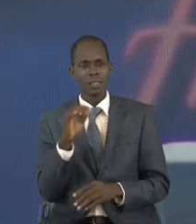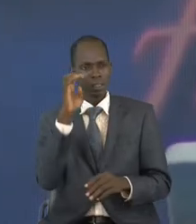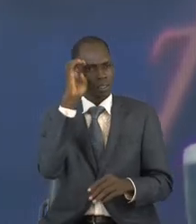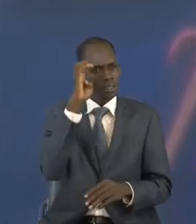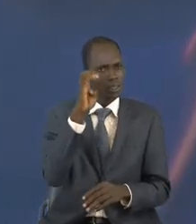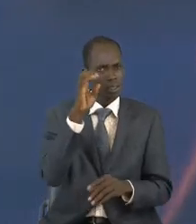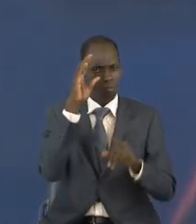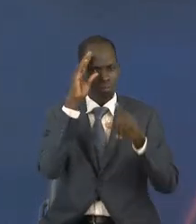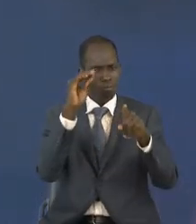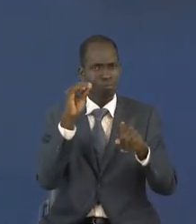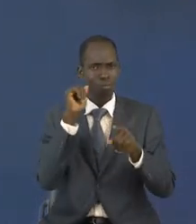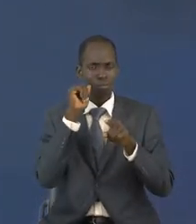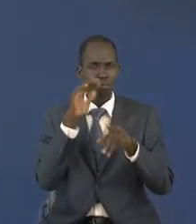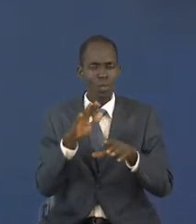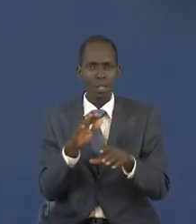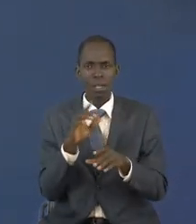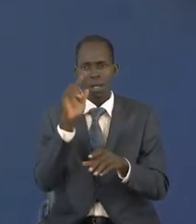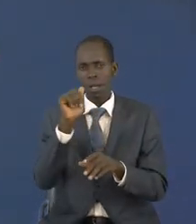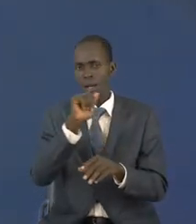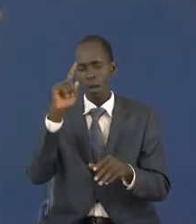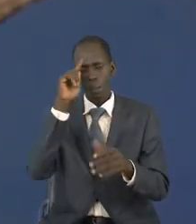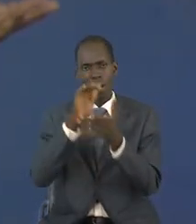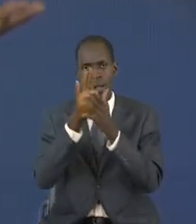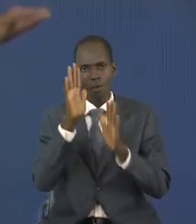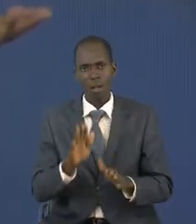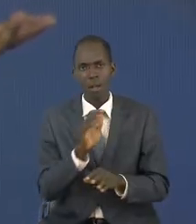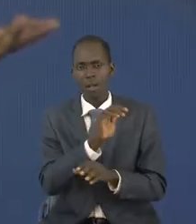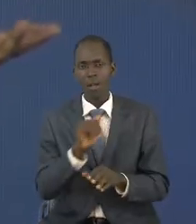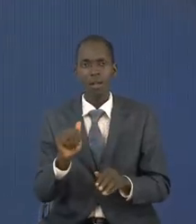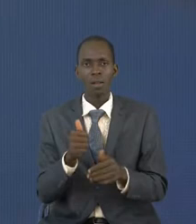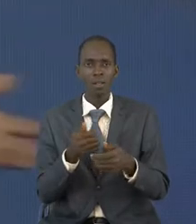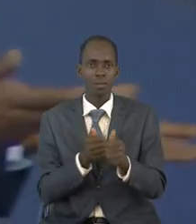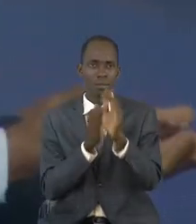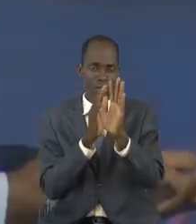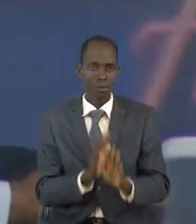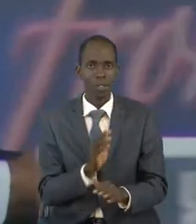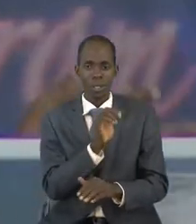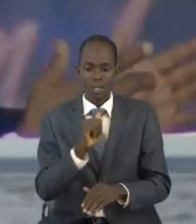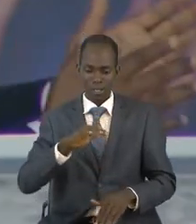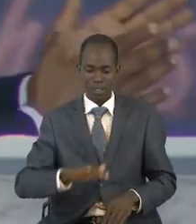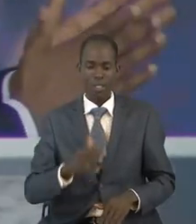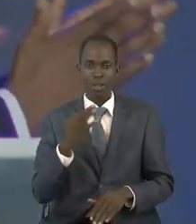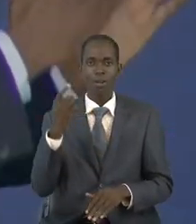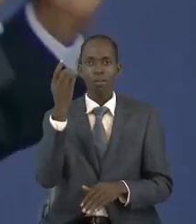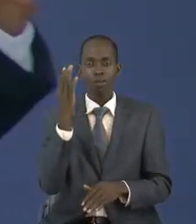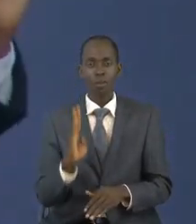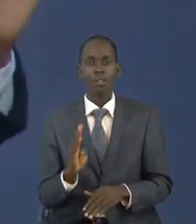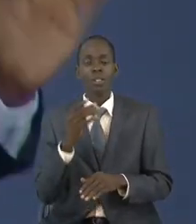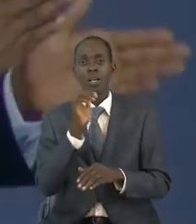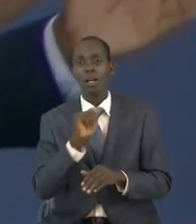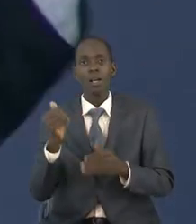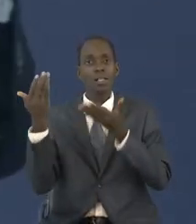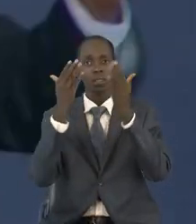a believer, a disciple, a child of God, a servant of God, he